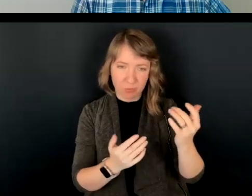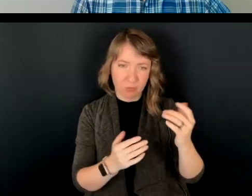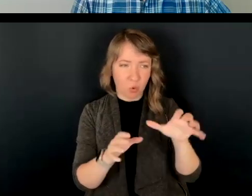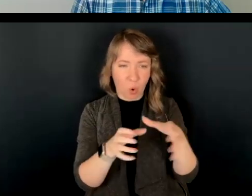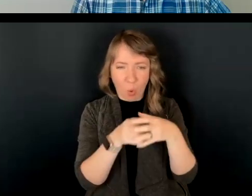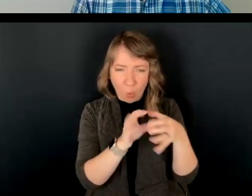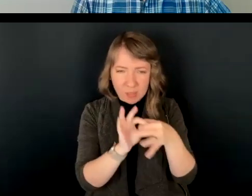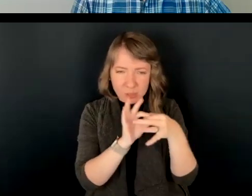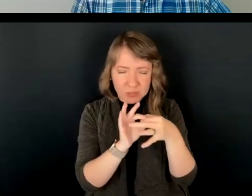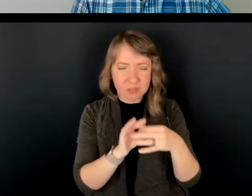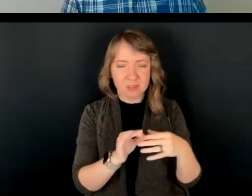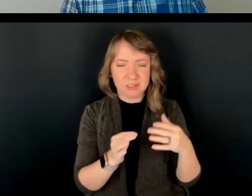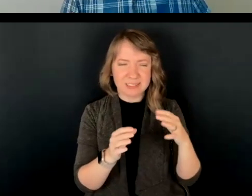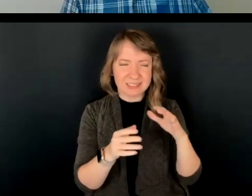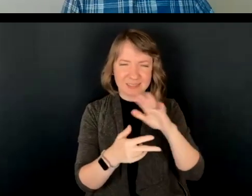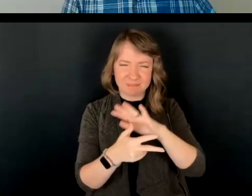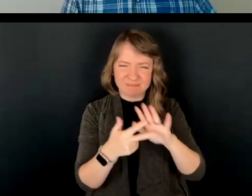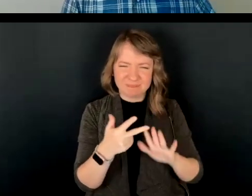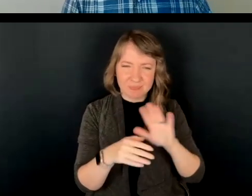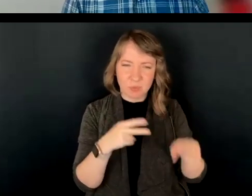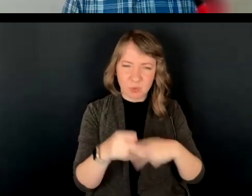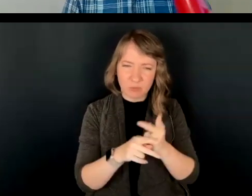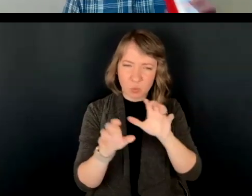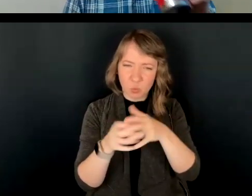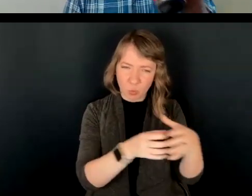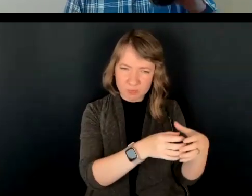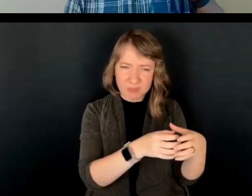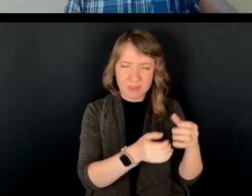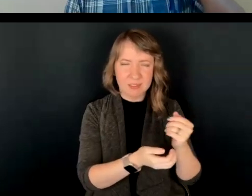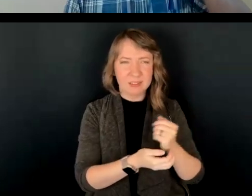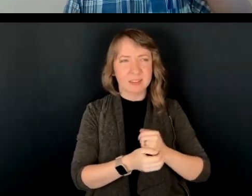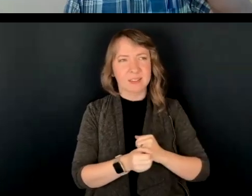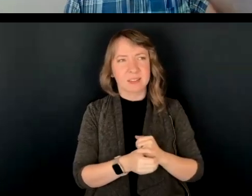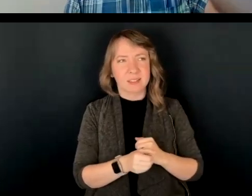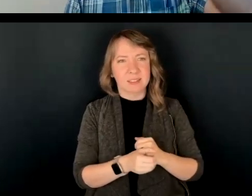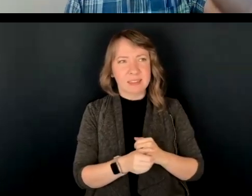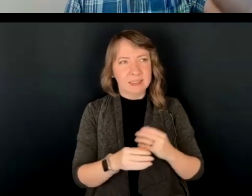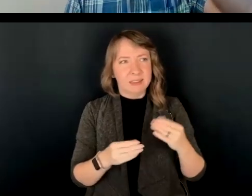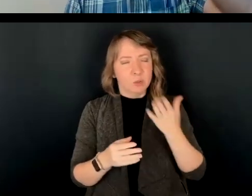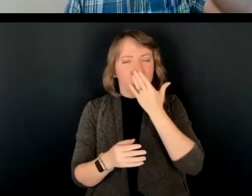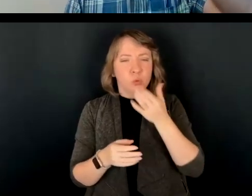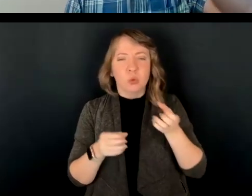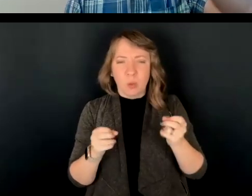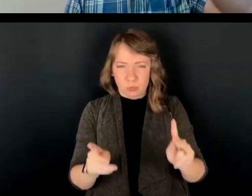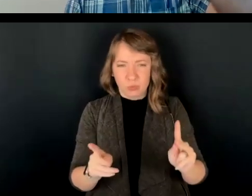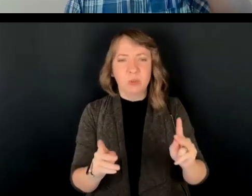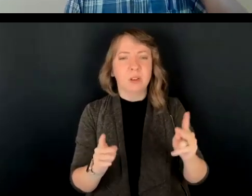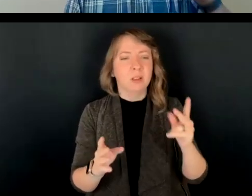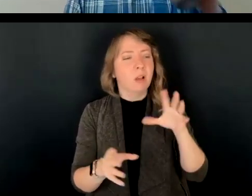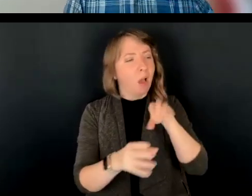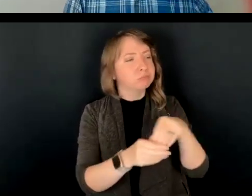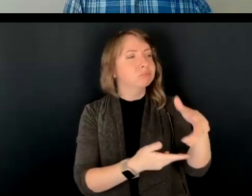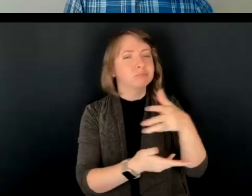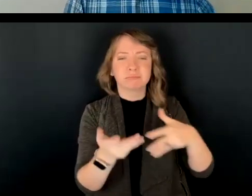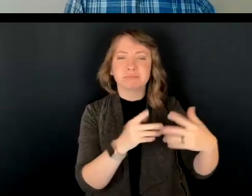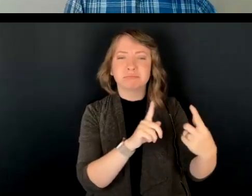all of those type groups really have you have an opportunity to meet people and then interact and